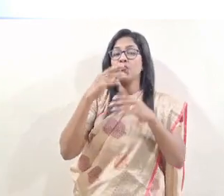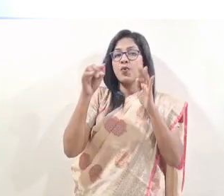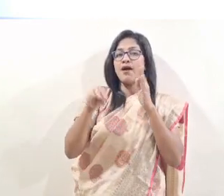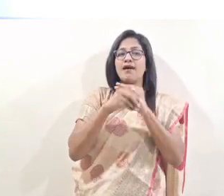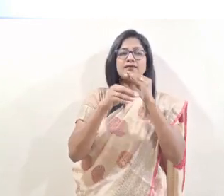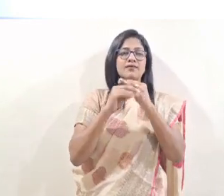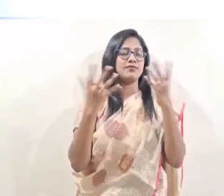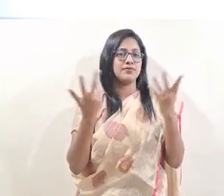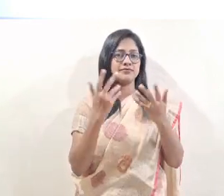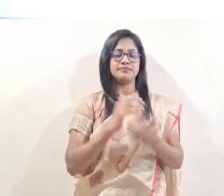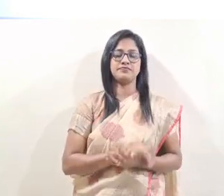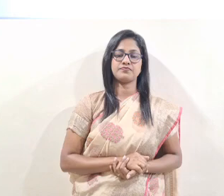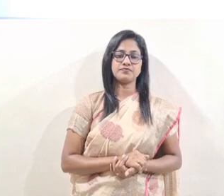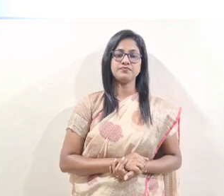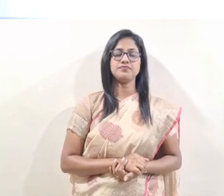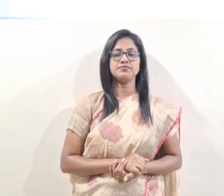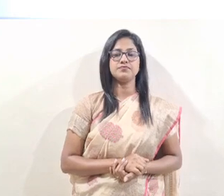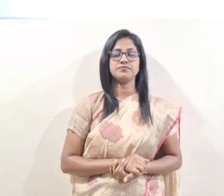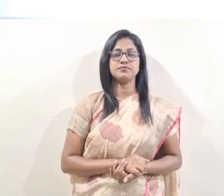This